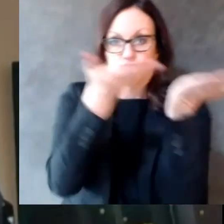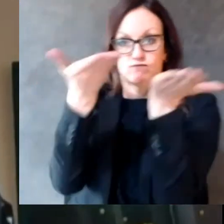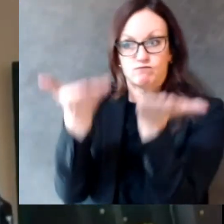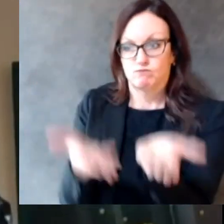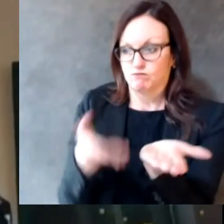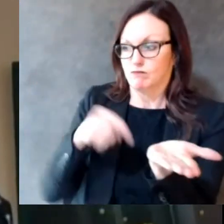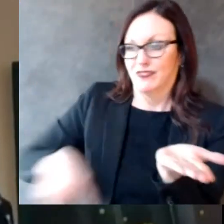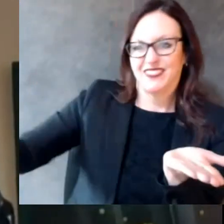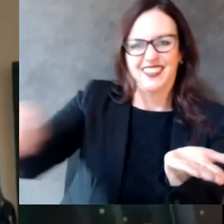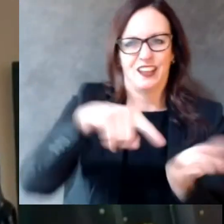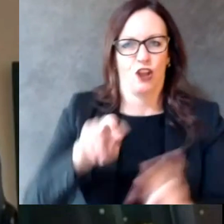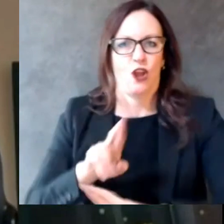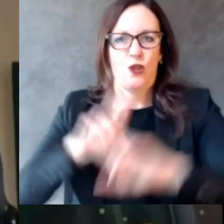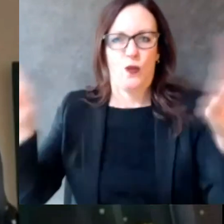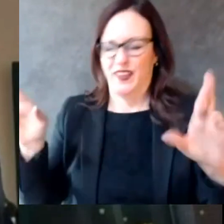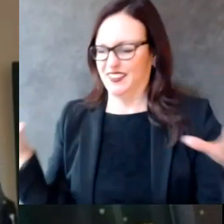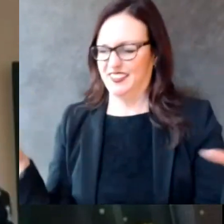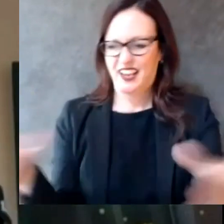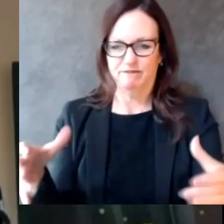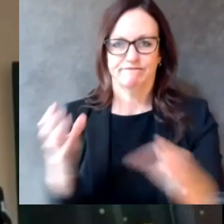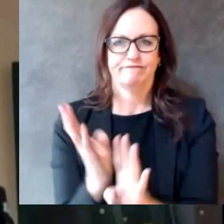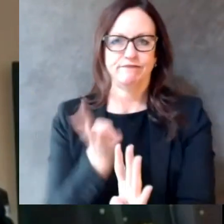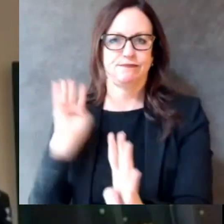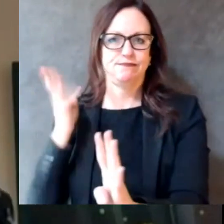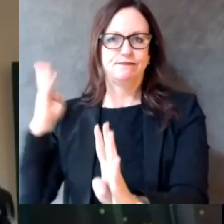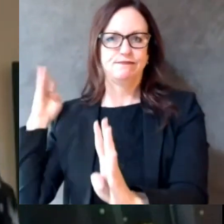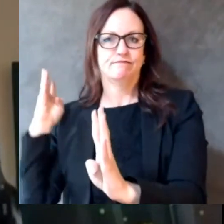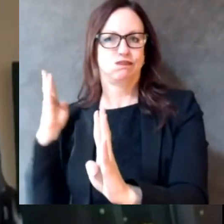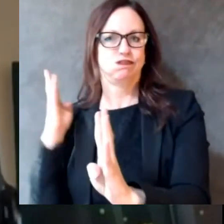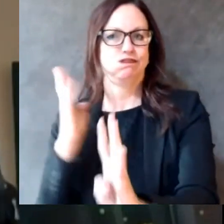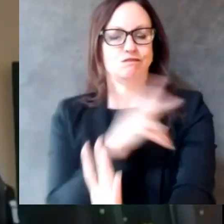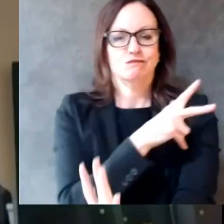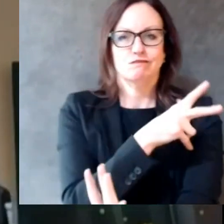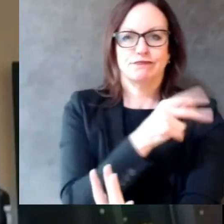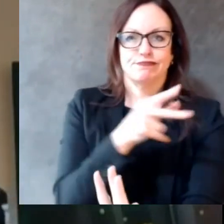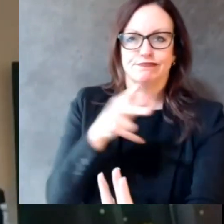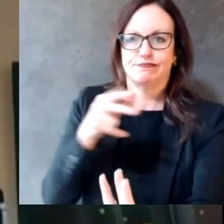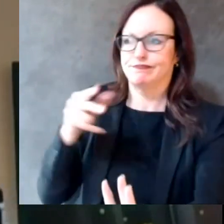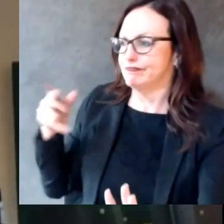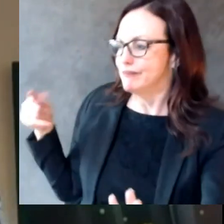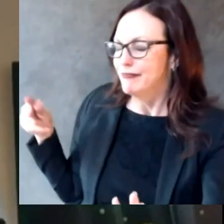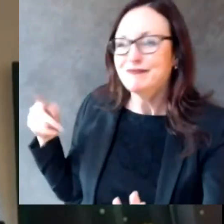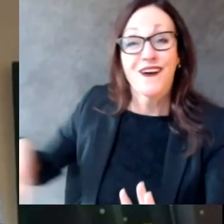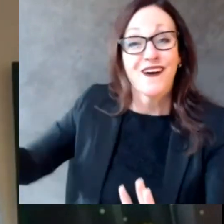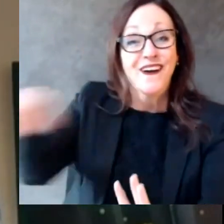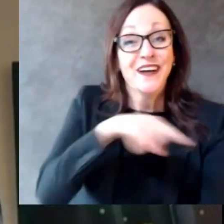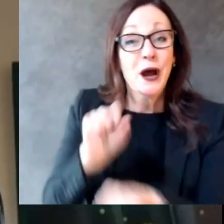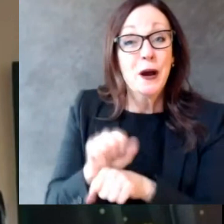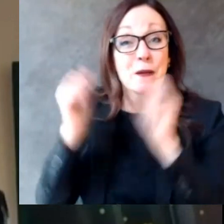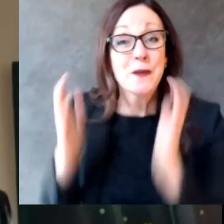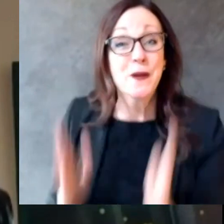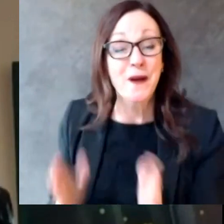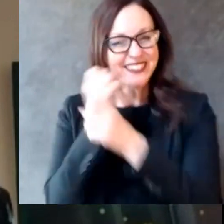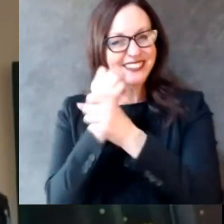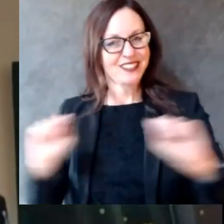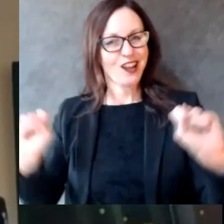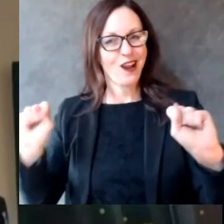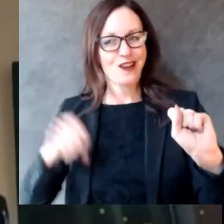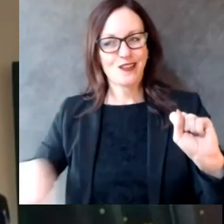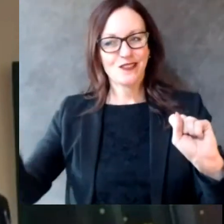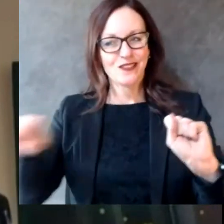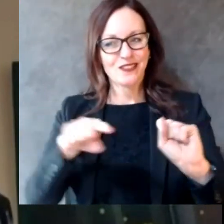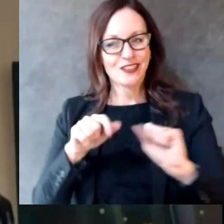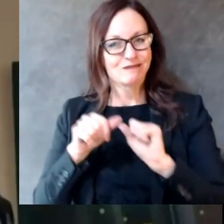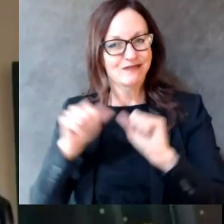members. To find out more about the program and to connect your organization to a vaccine provider in